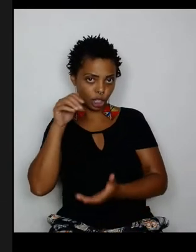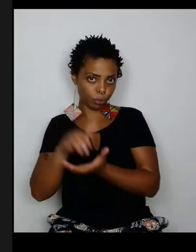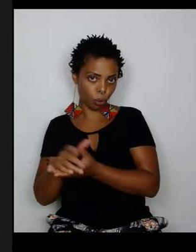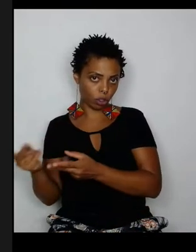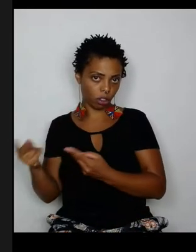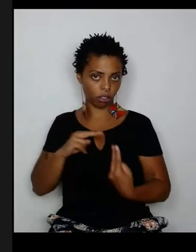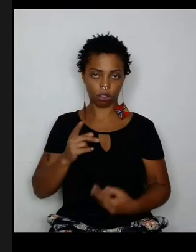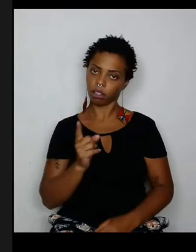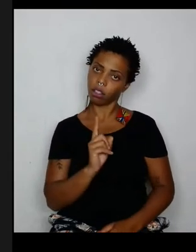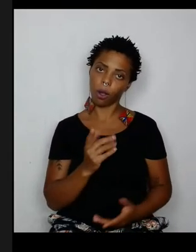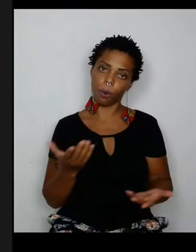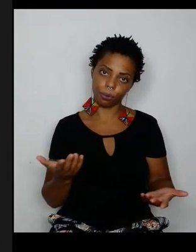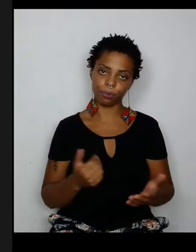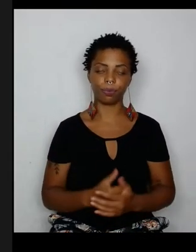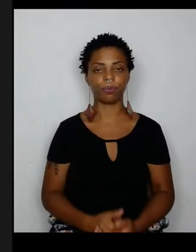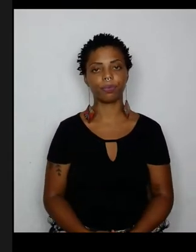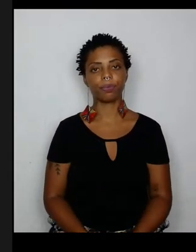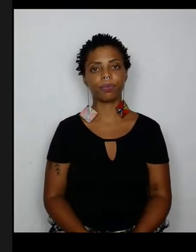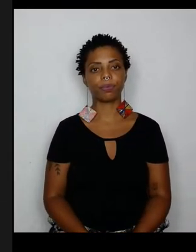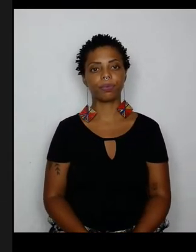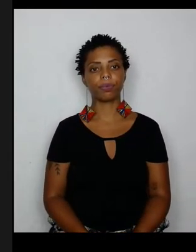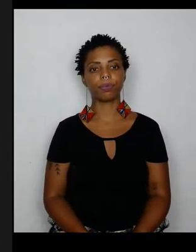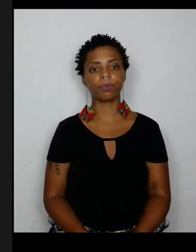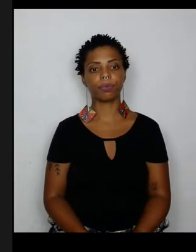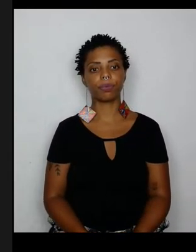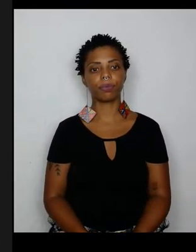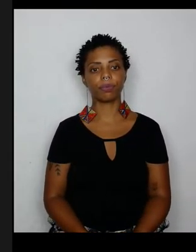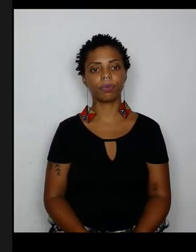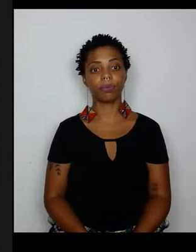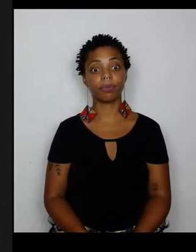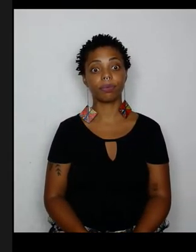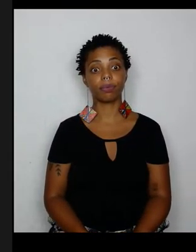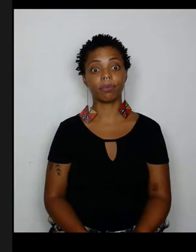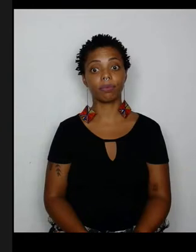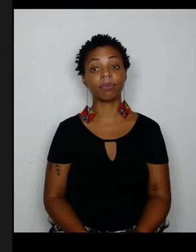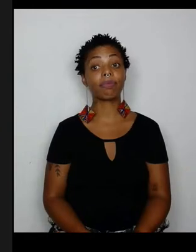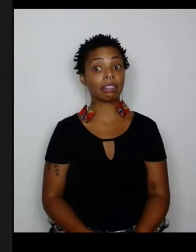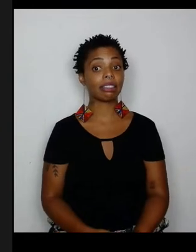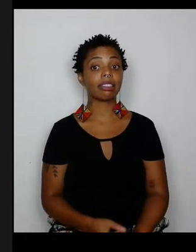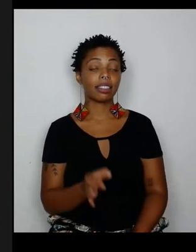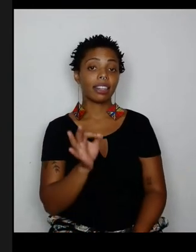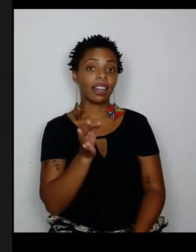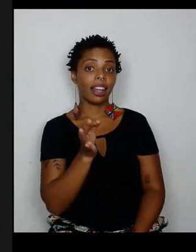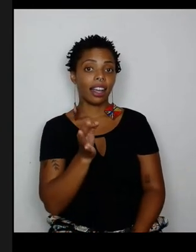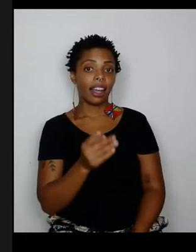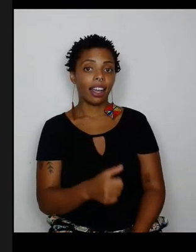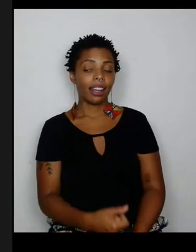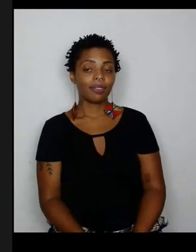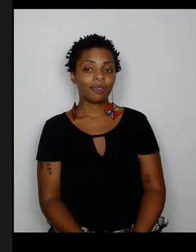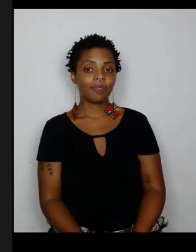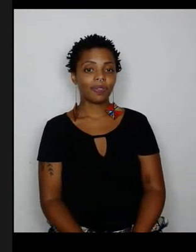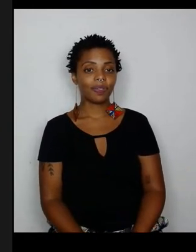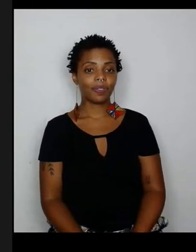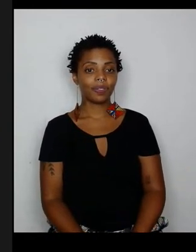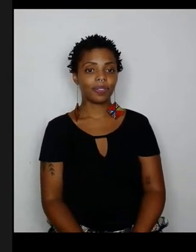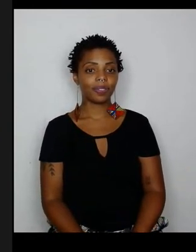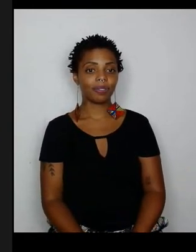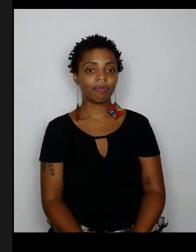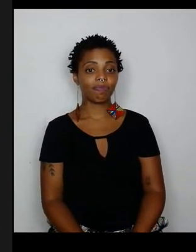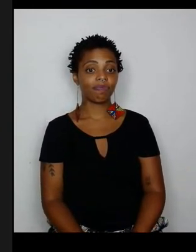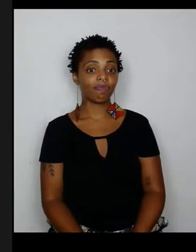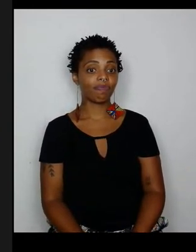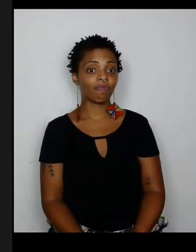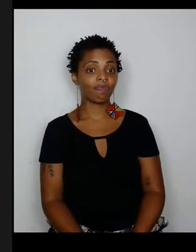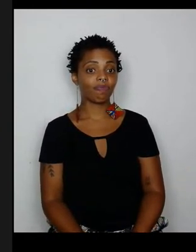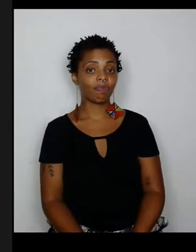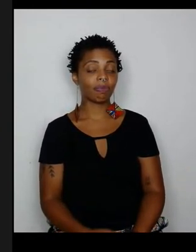well um yes indeed um gauguin was not all good and